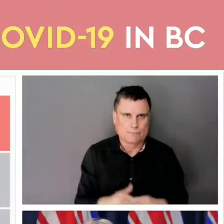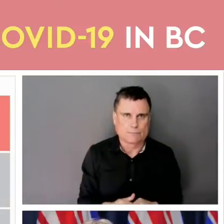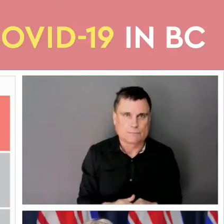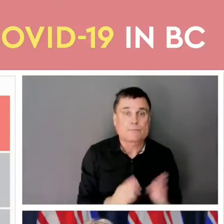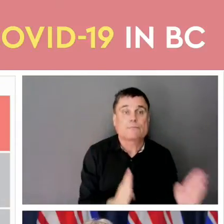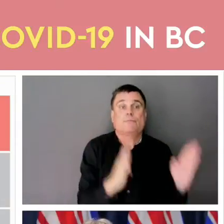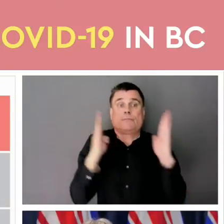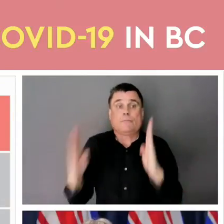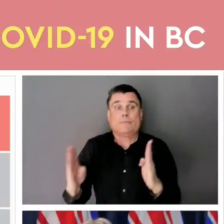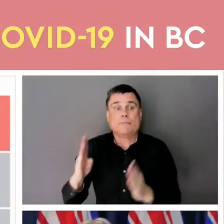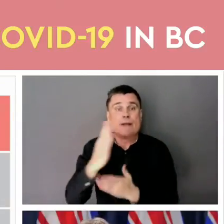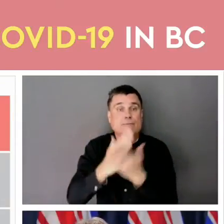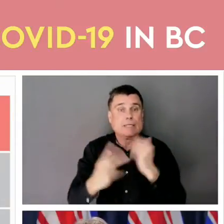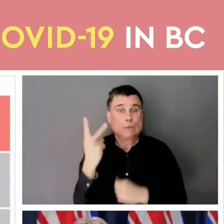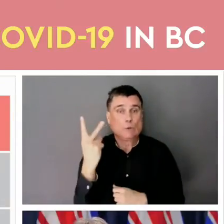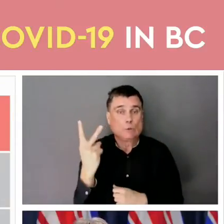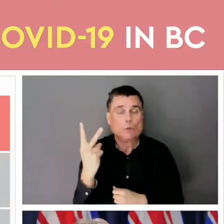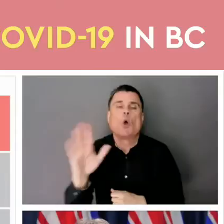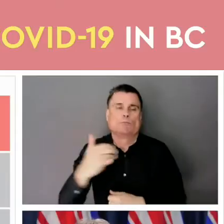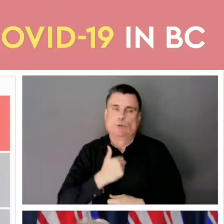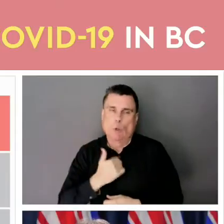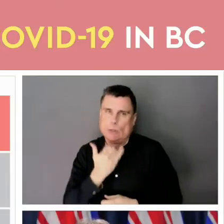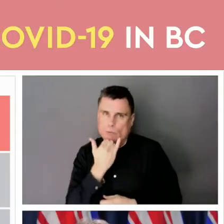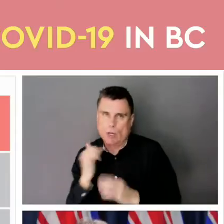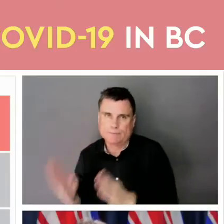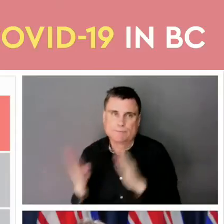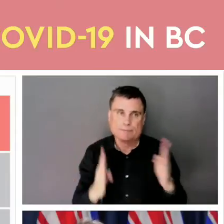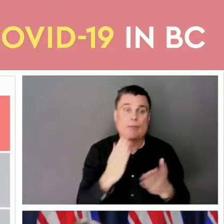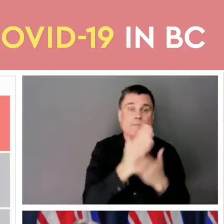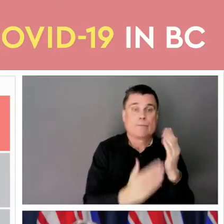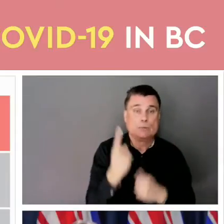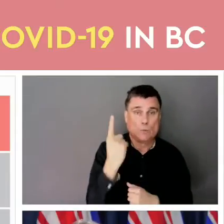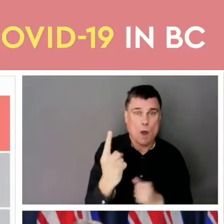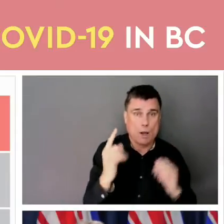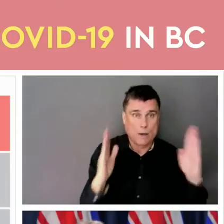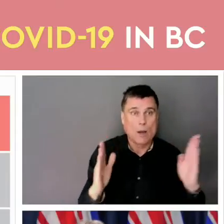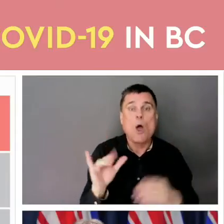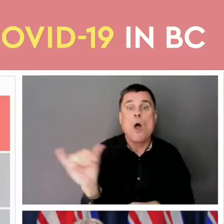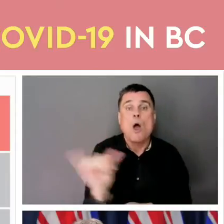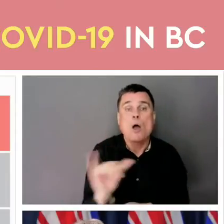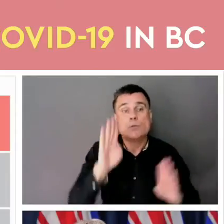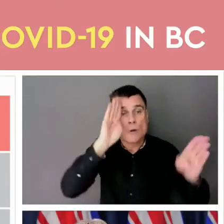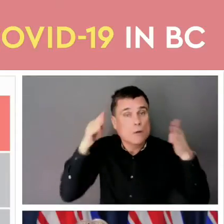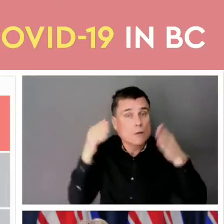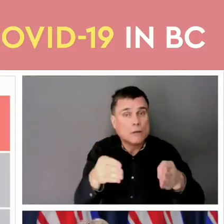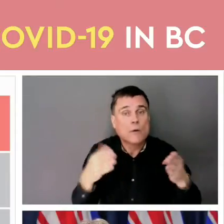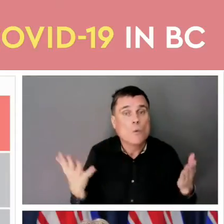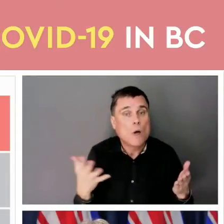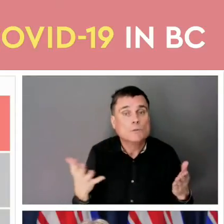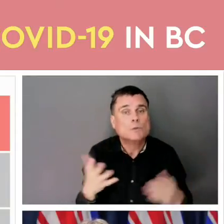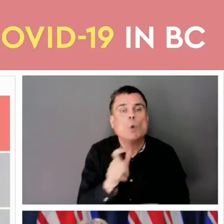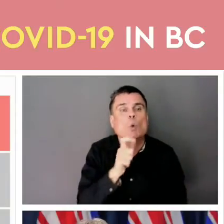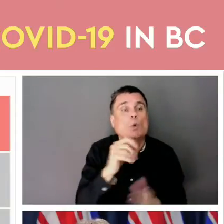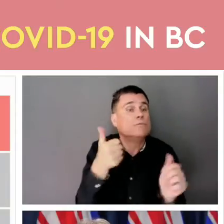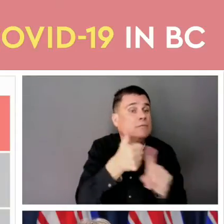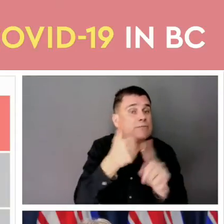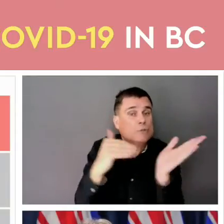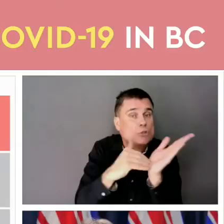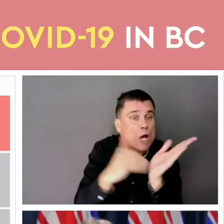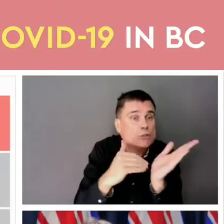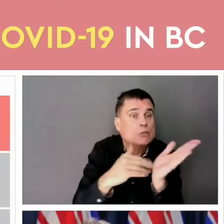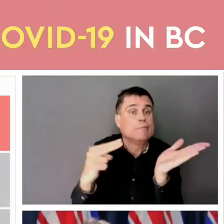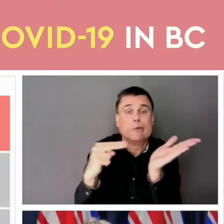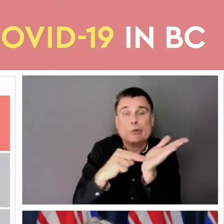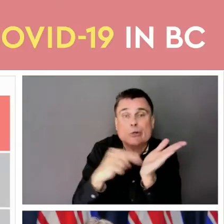system and protecting in order of priority our healthcare workers and medical staff who are basically